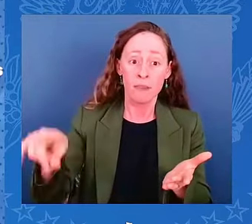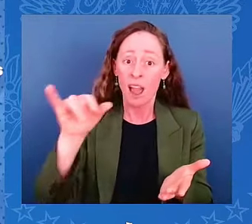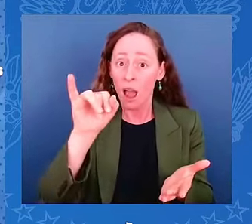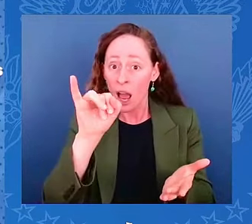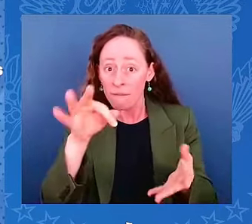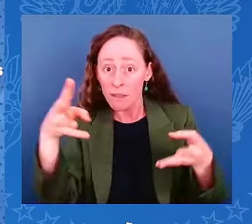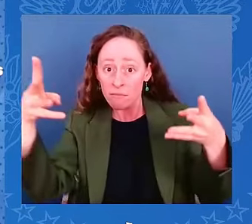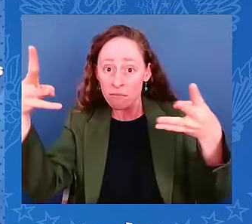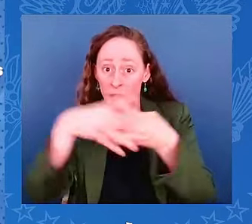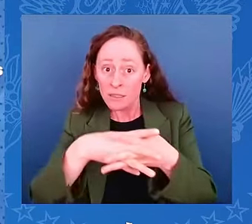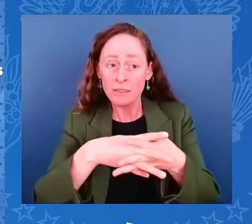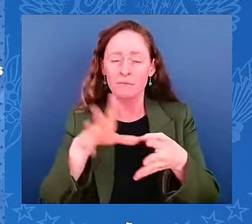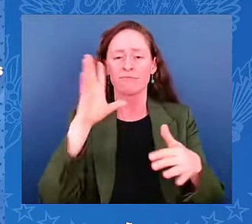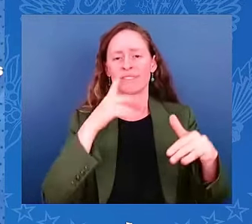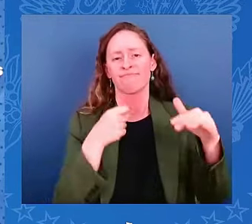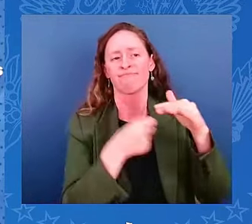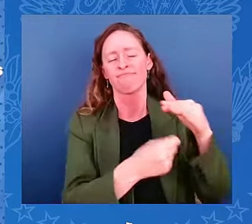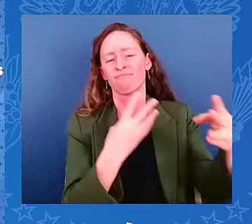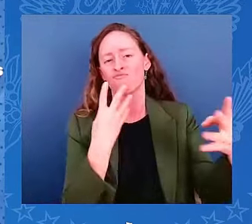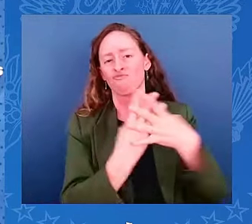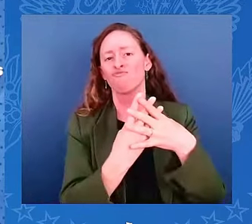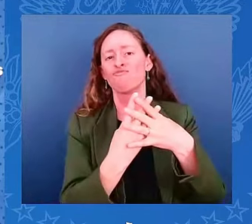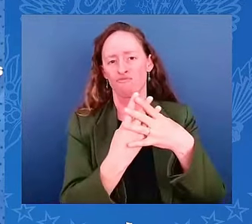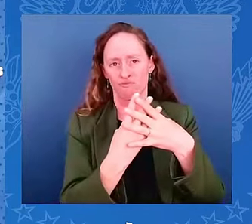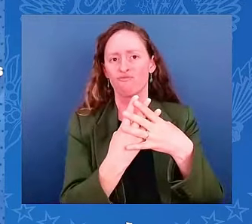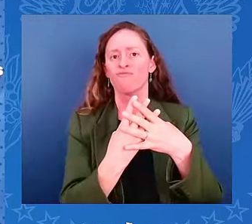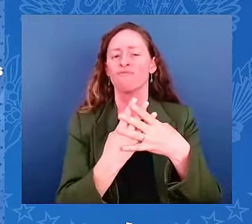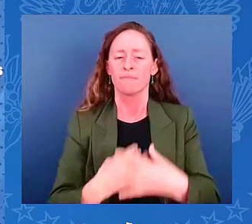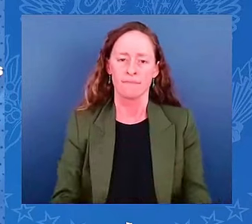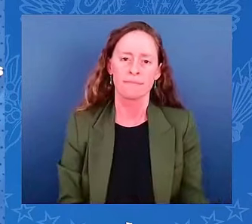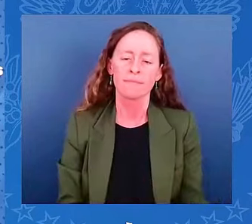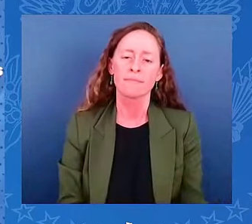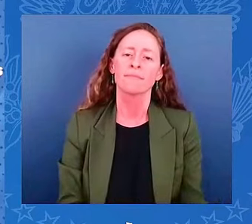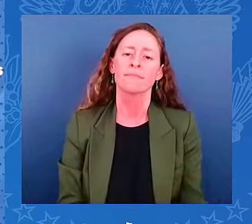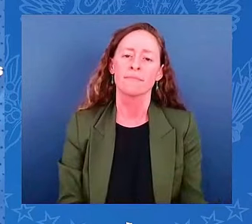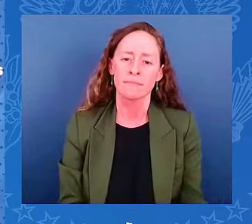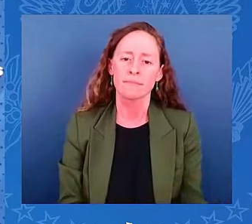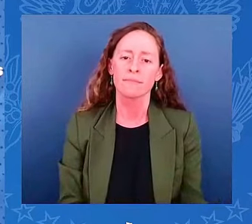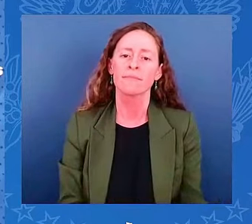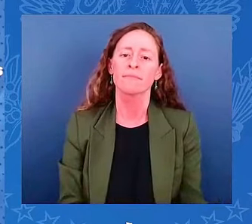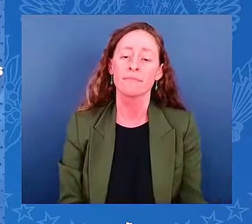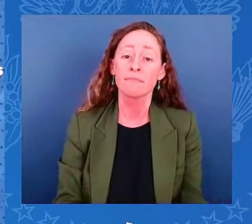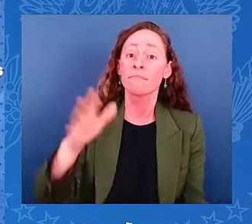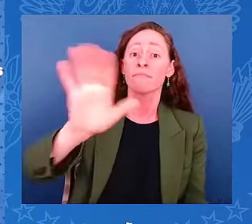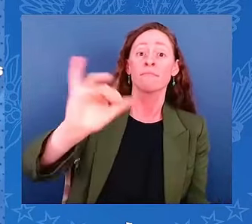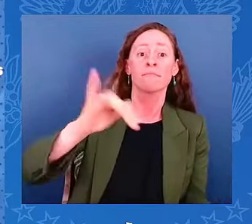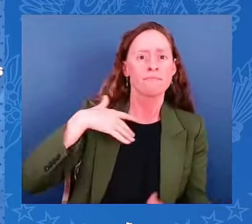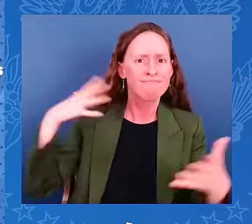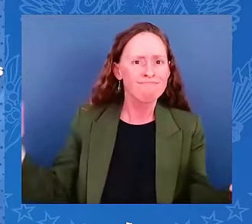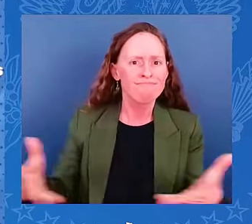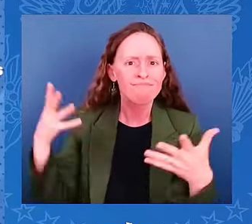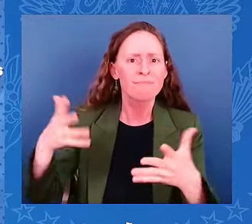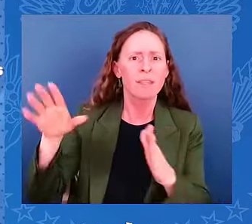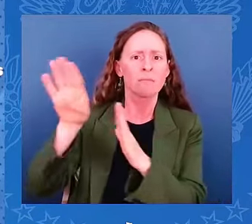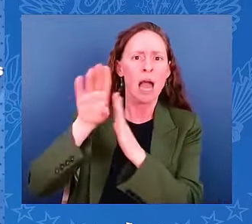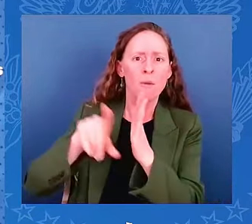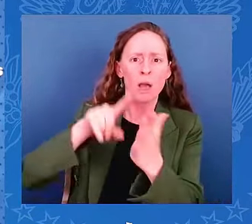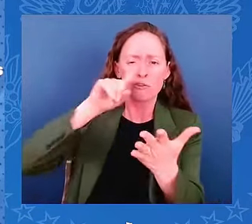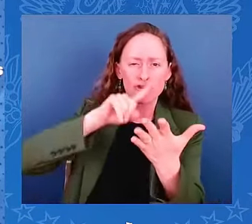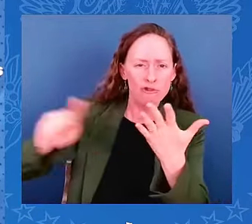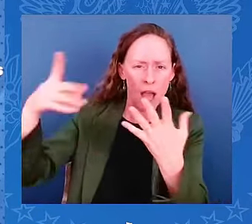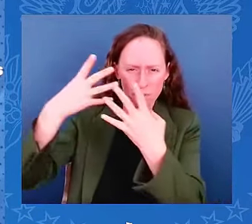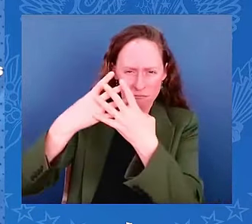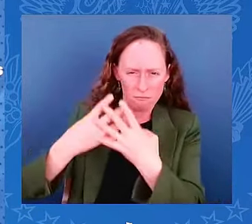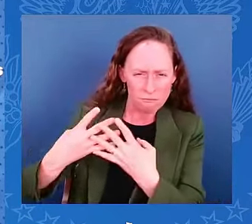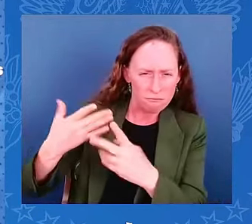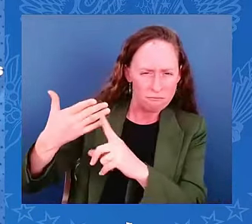Additionally, the law strengthens background checks for anyone under the age of 21 trying to purchase a firearm. And it's about time. There's